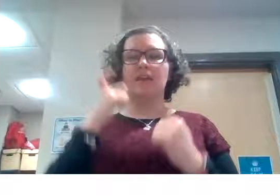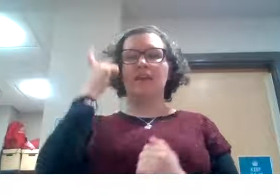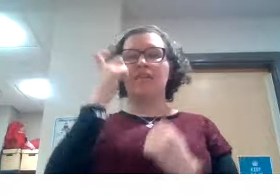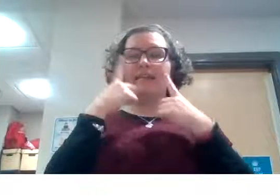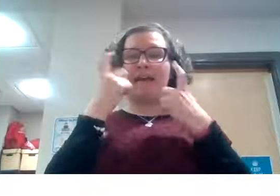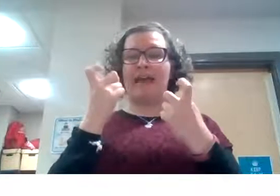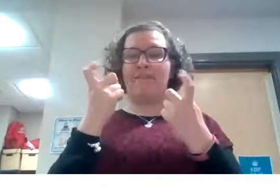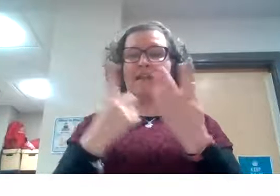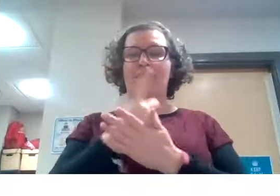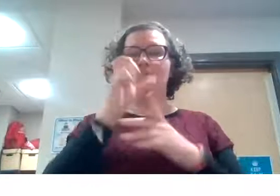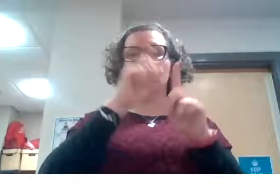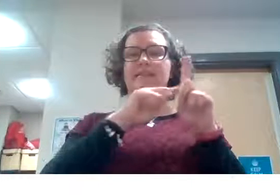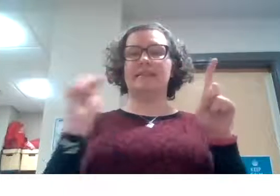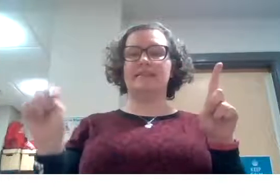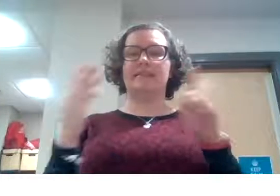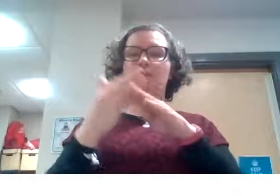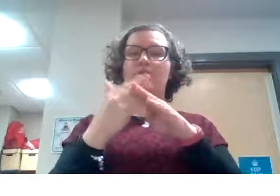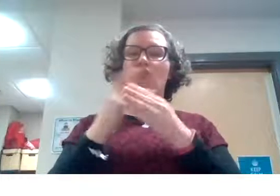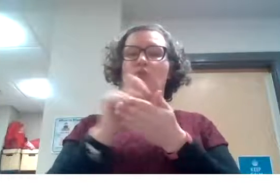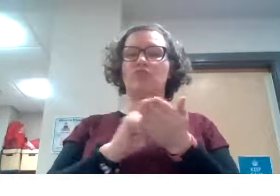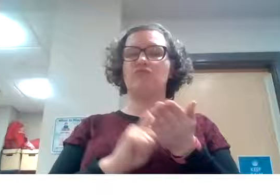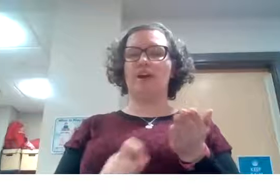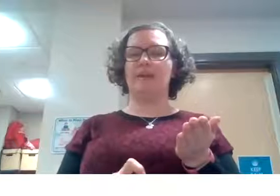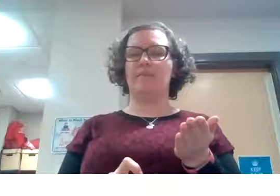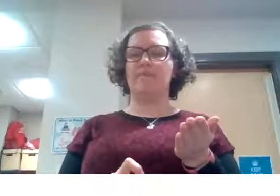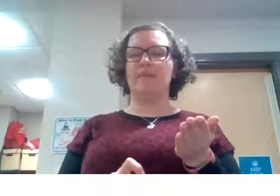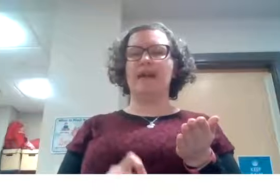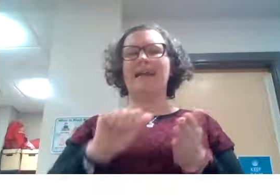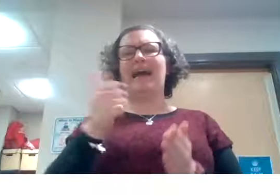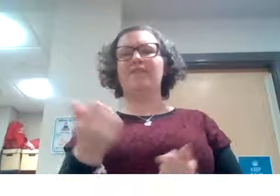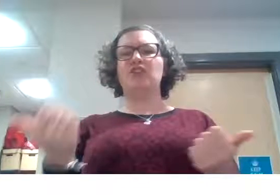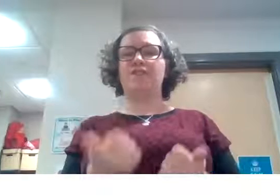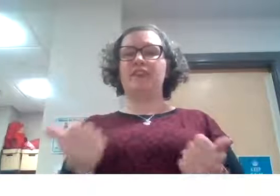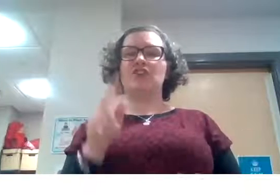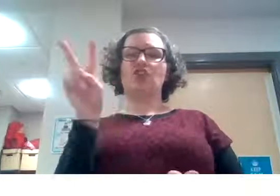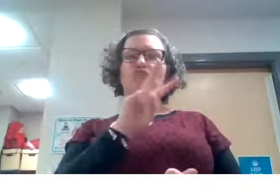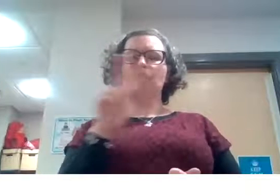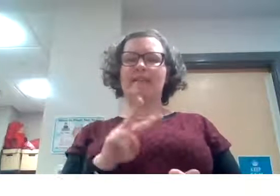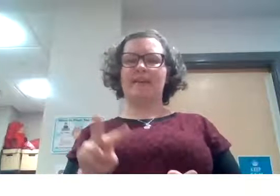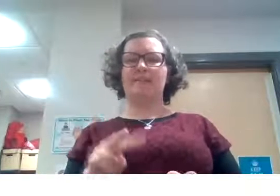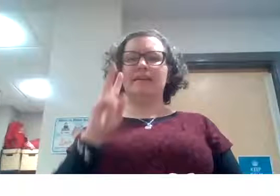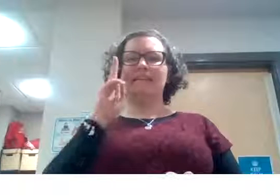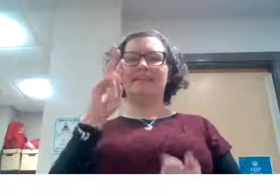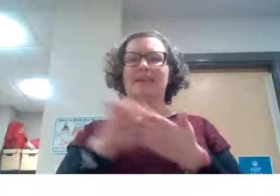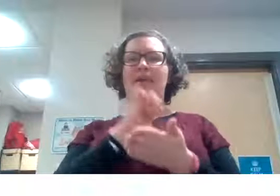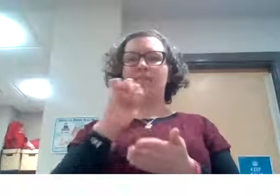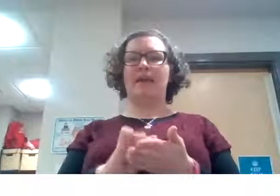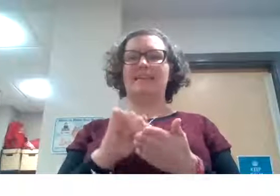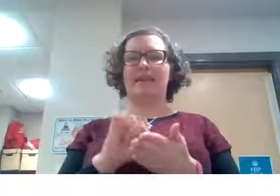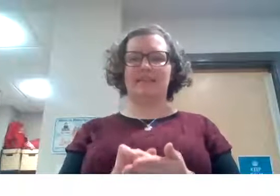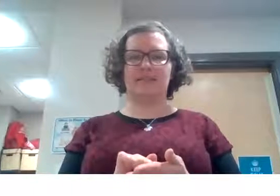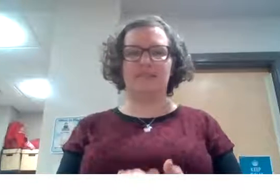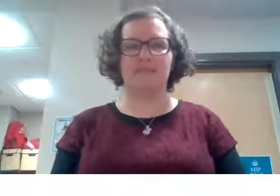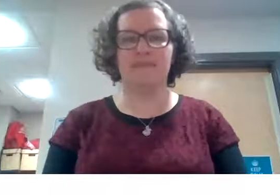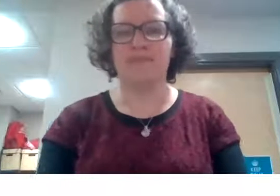there. Think carefully about your sentences before you want to write them. And after you finish, read them to see if they